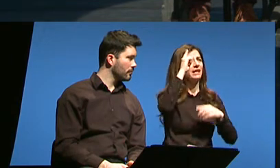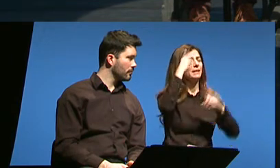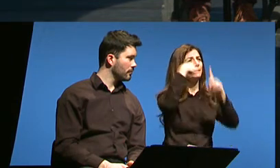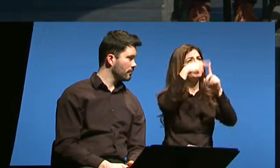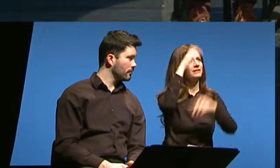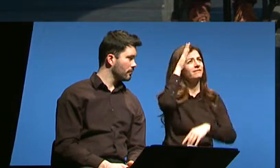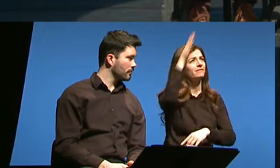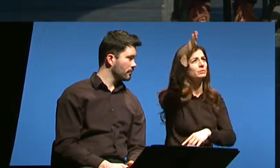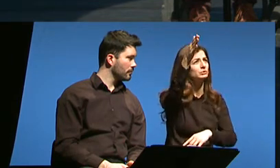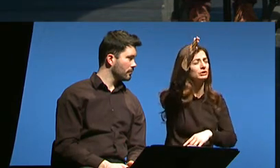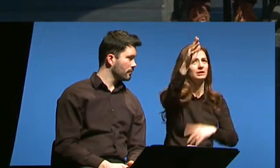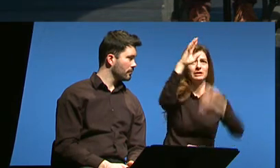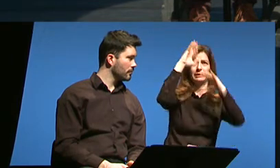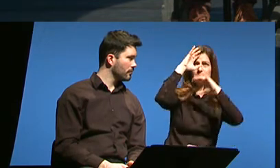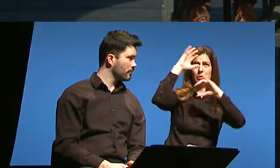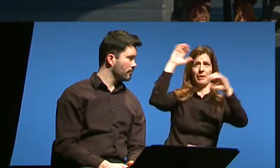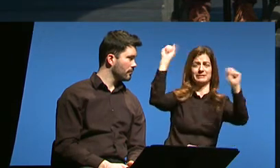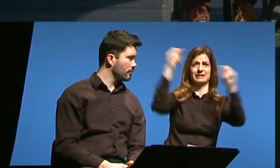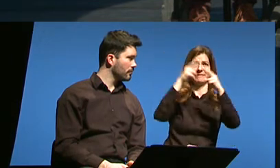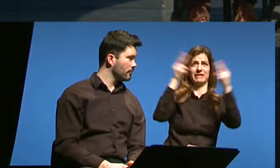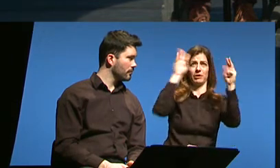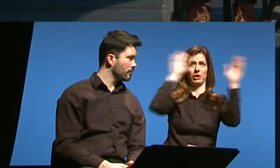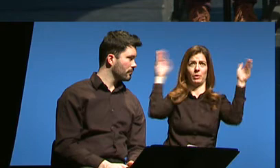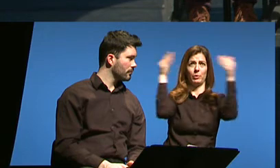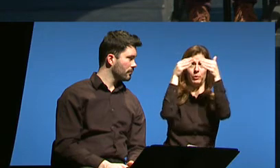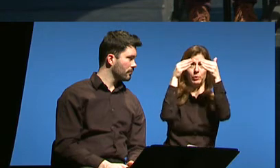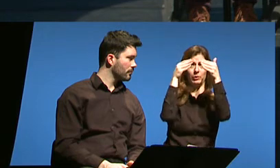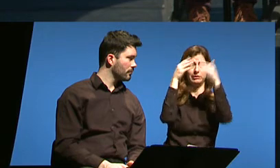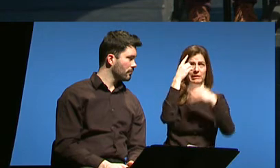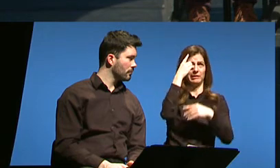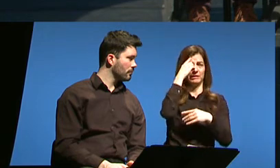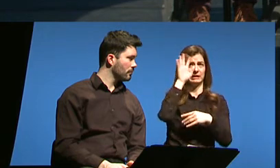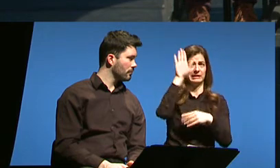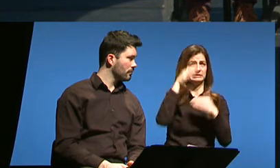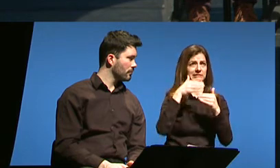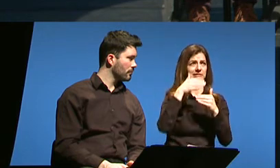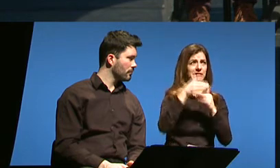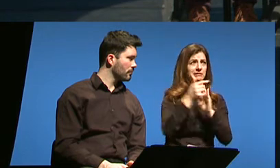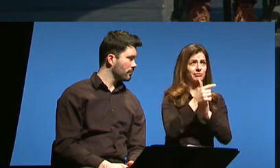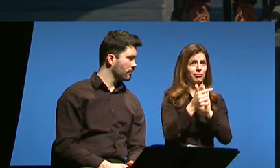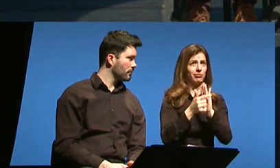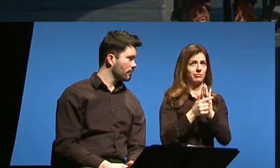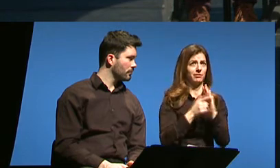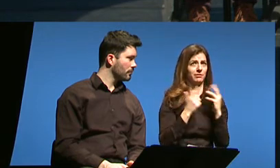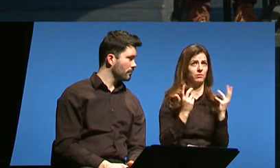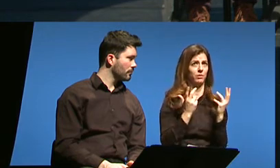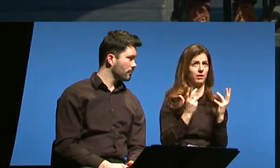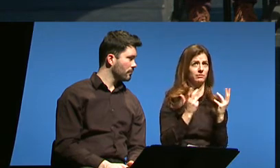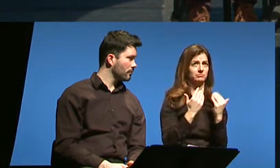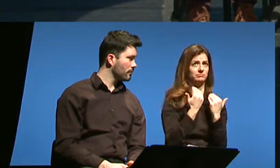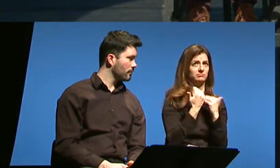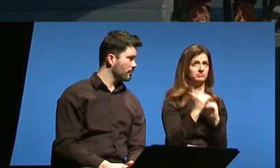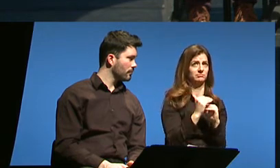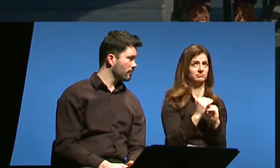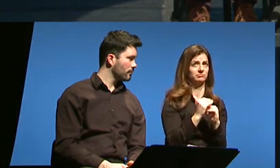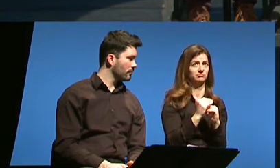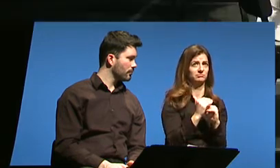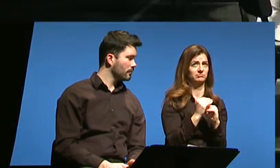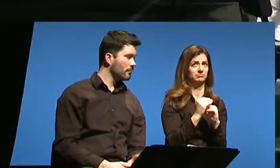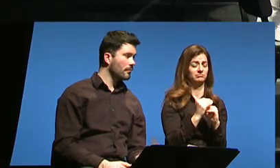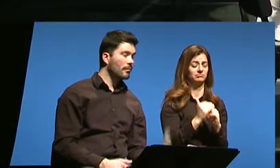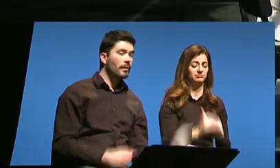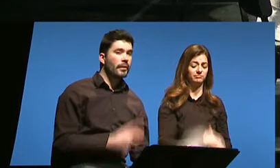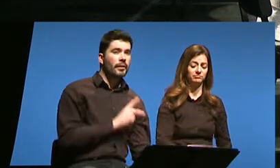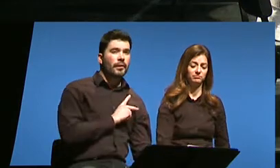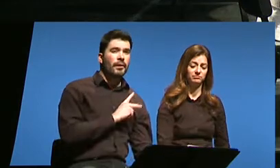egocentric president, and it's hard to say what will the next law be that prohibits the will of the people. I'm so tired